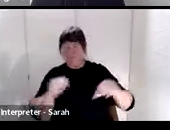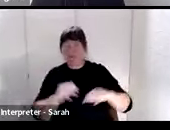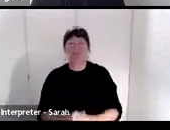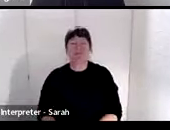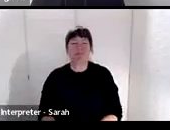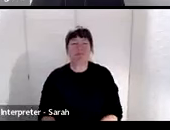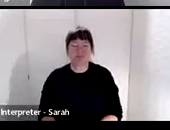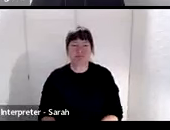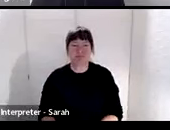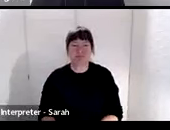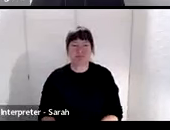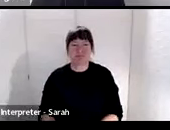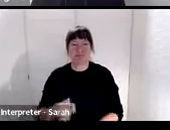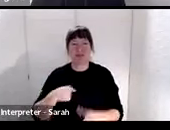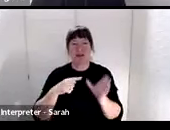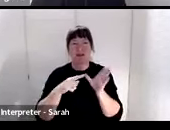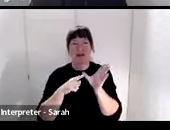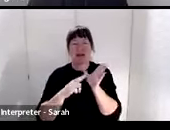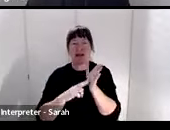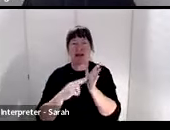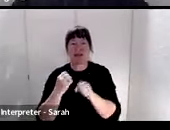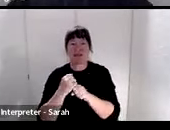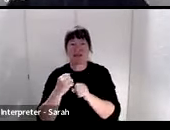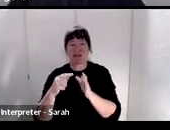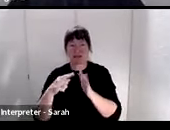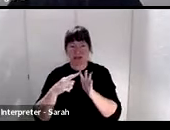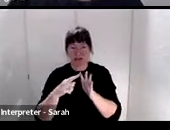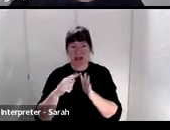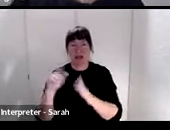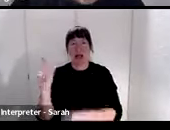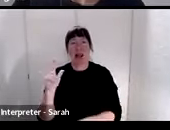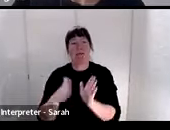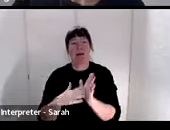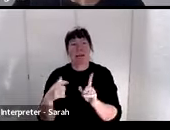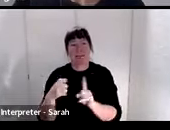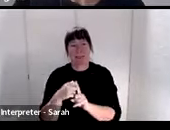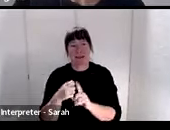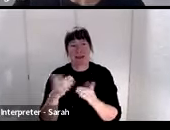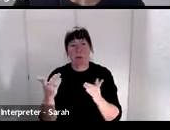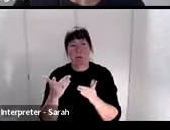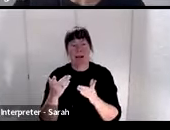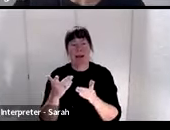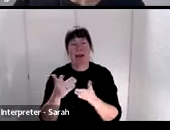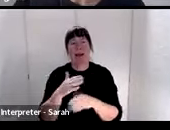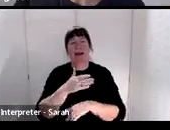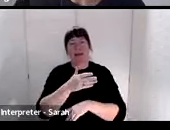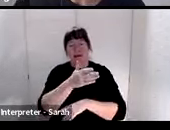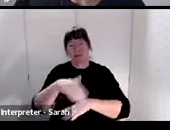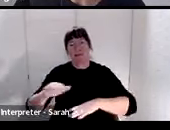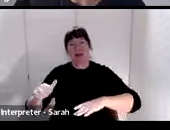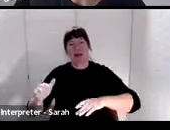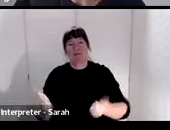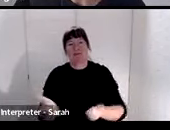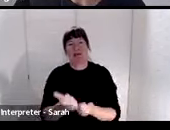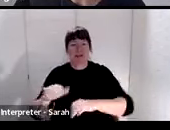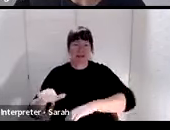next. So I'm Angie Warren Clark. I'm a Labor MP based in the Bay of Plenty.